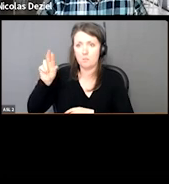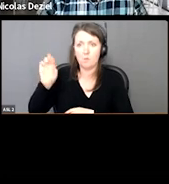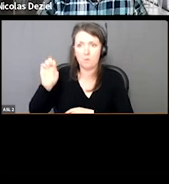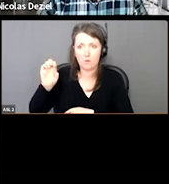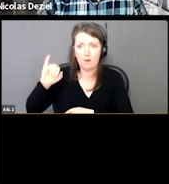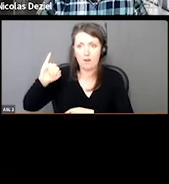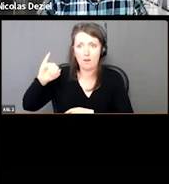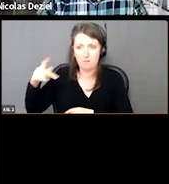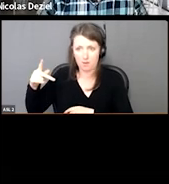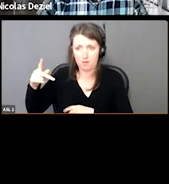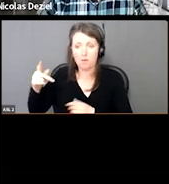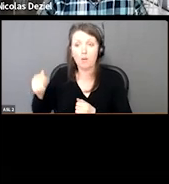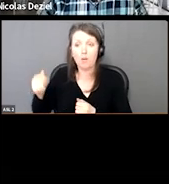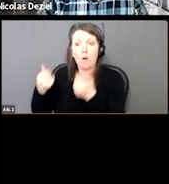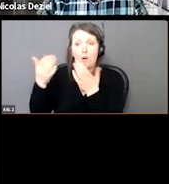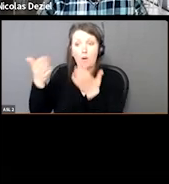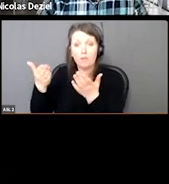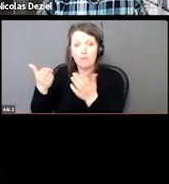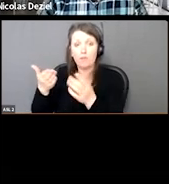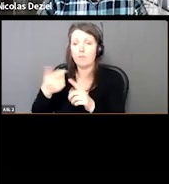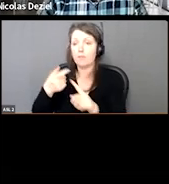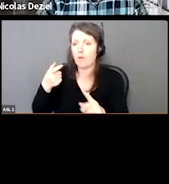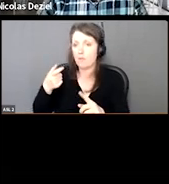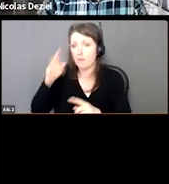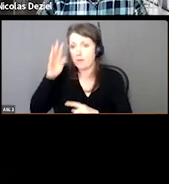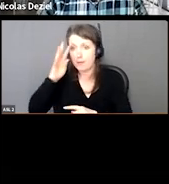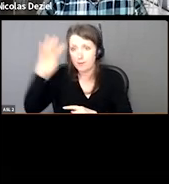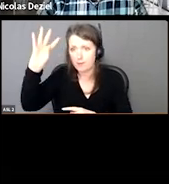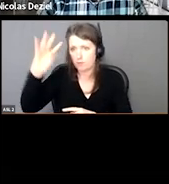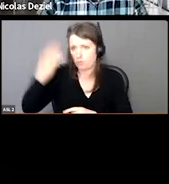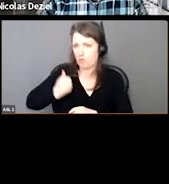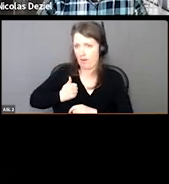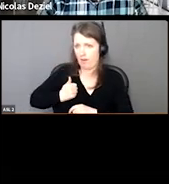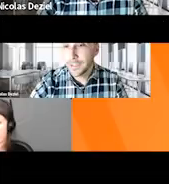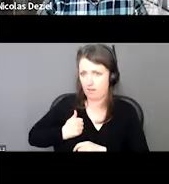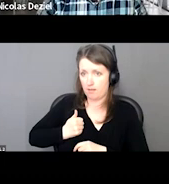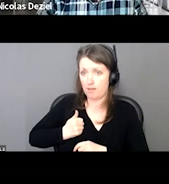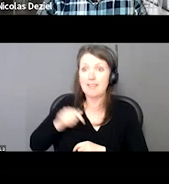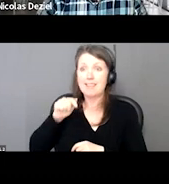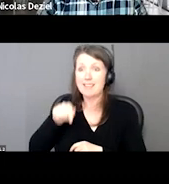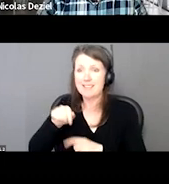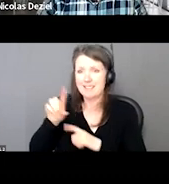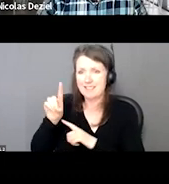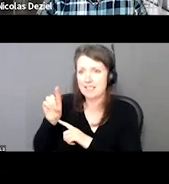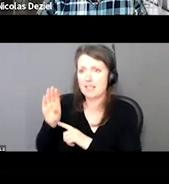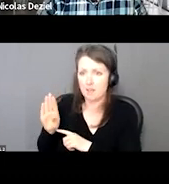Canada. Now, ExploreIP is an online database that's designed to